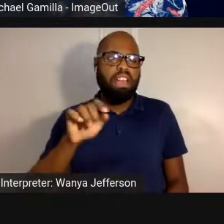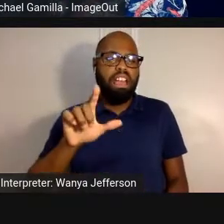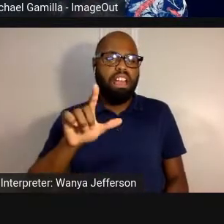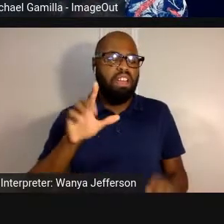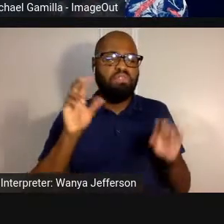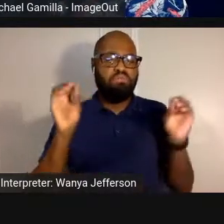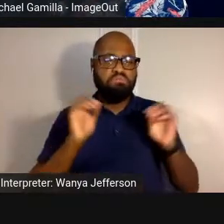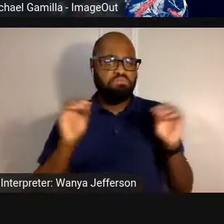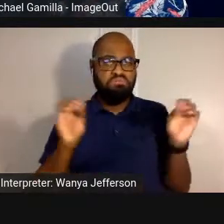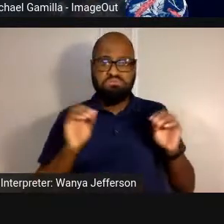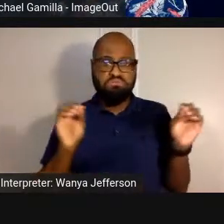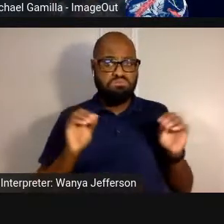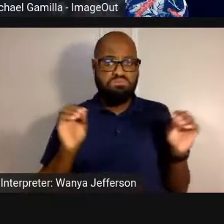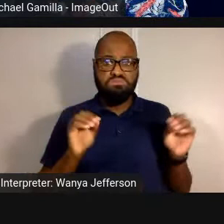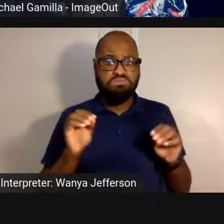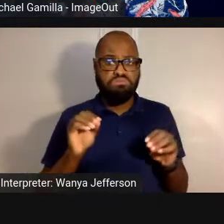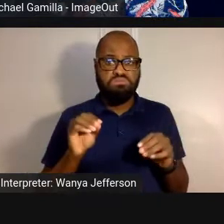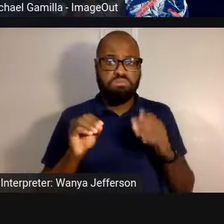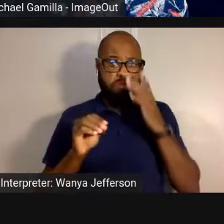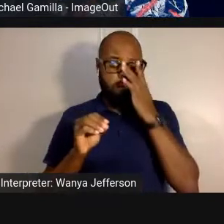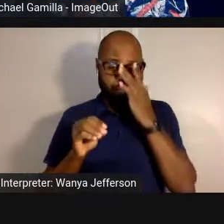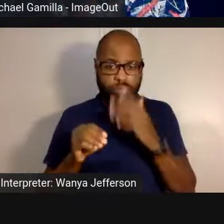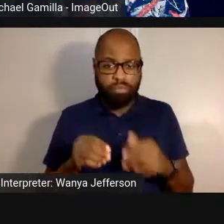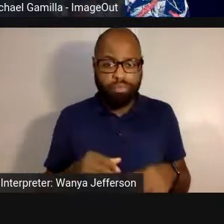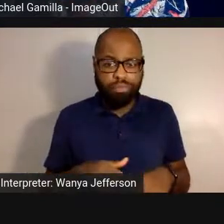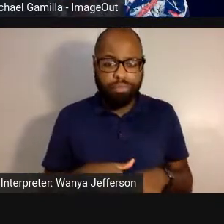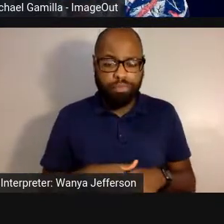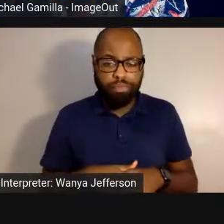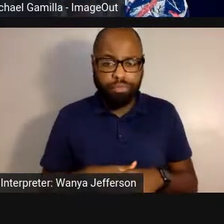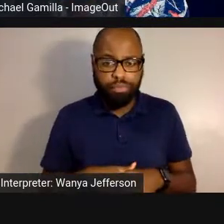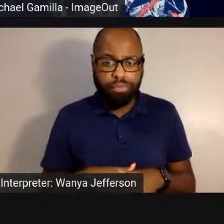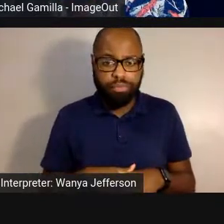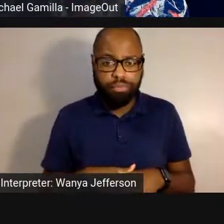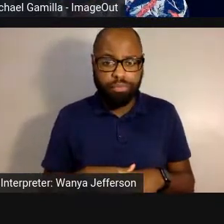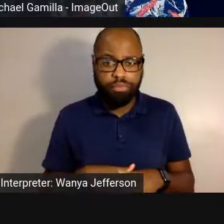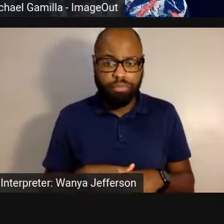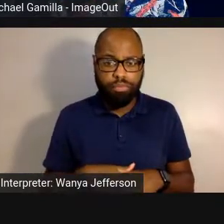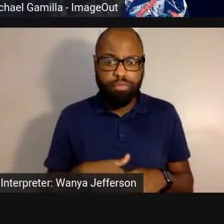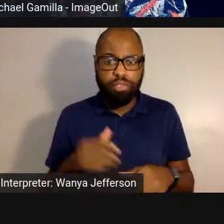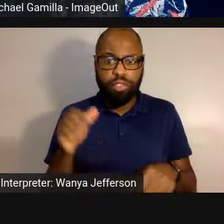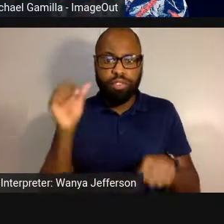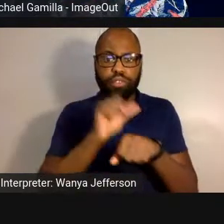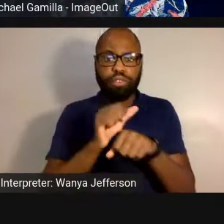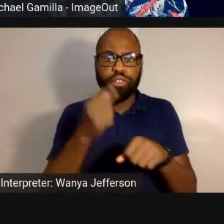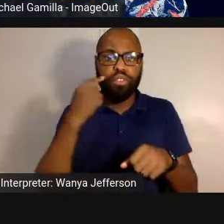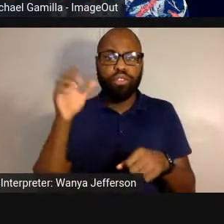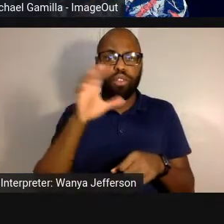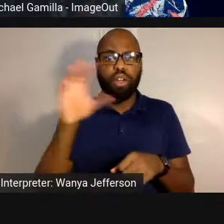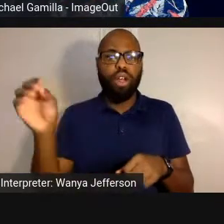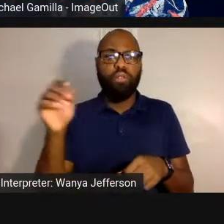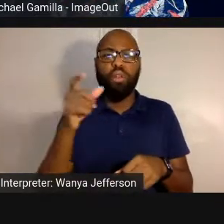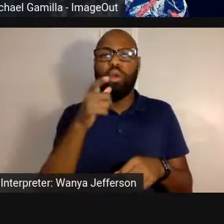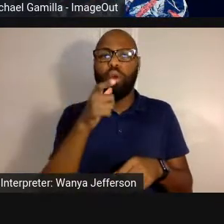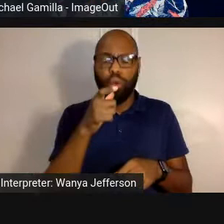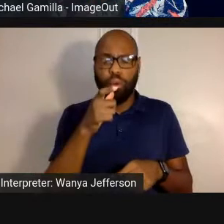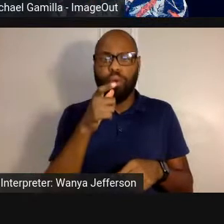a really like liberal space. I work a theatrical company who also put this subject